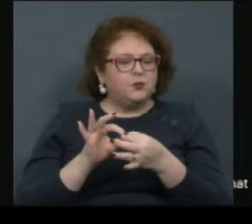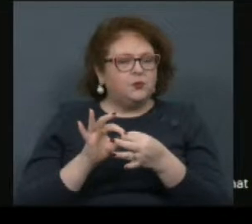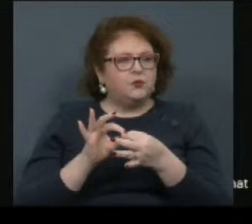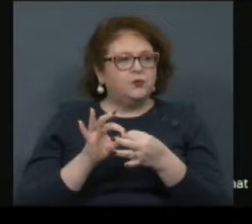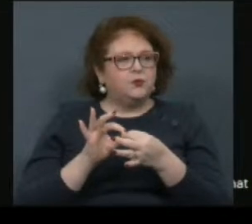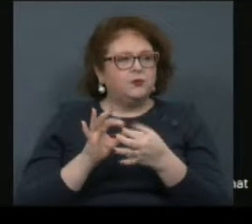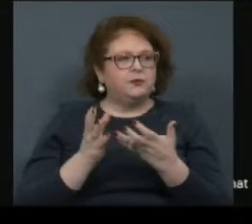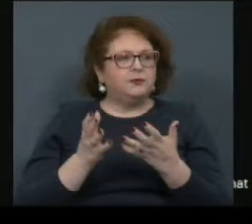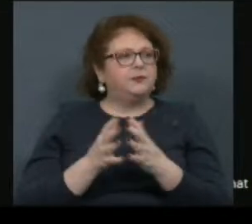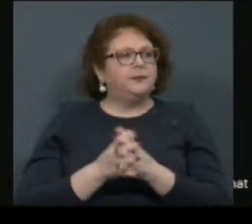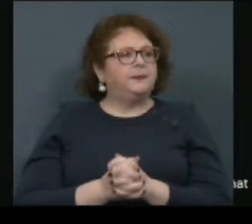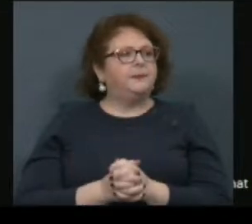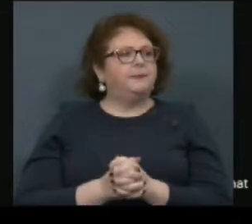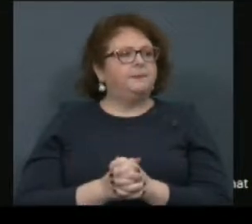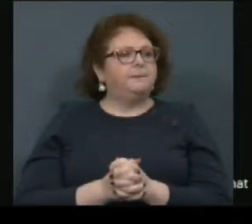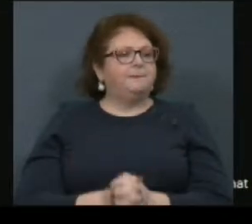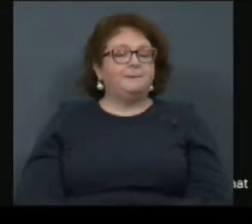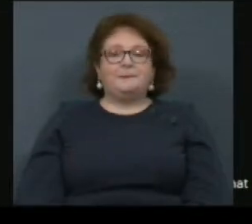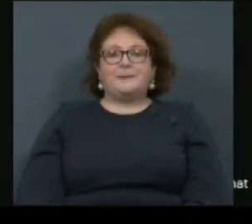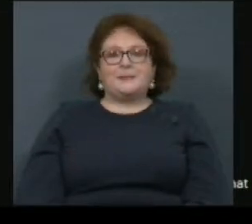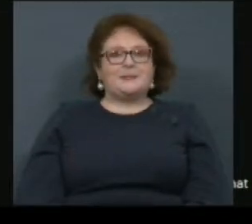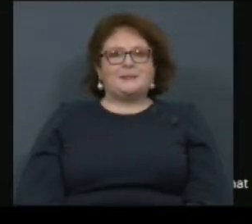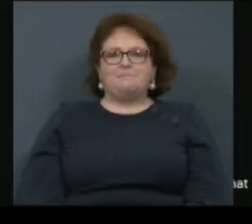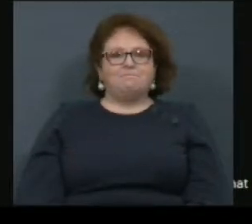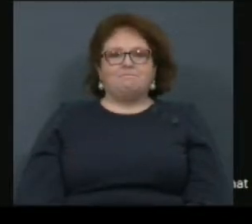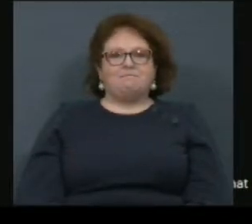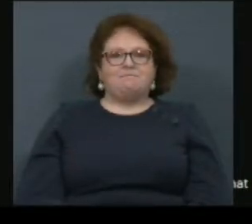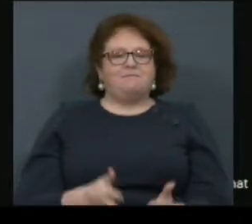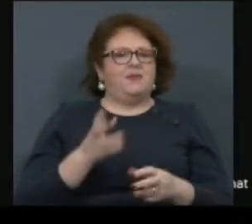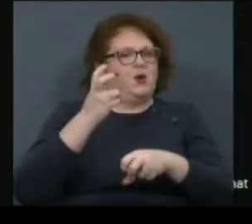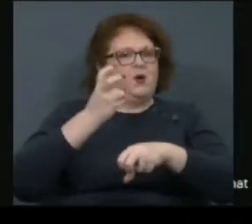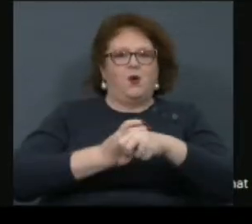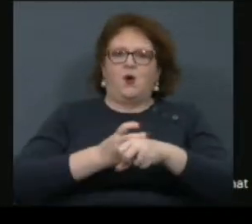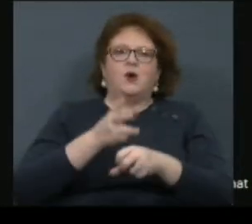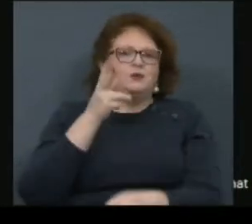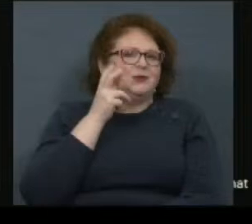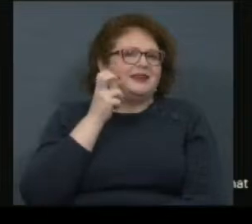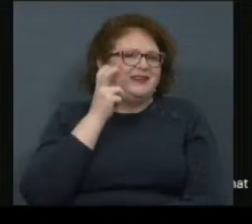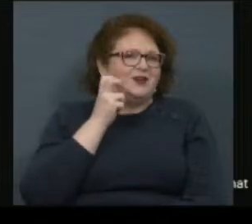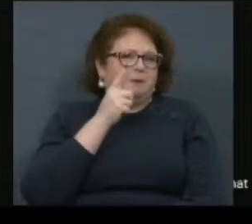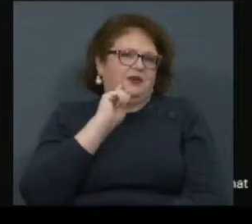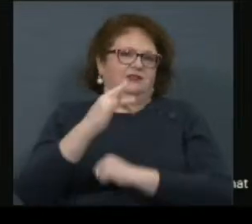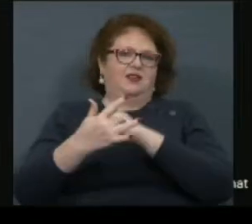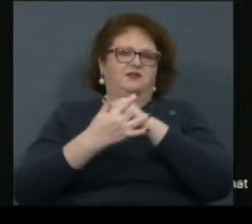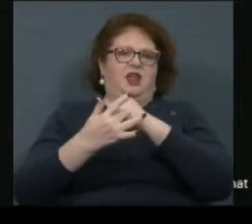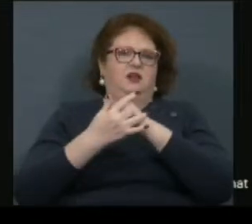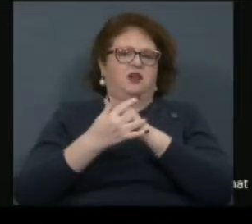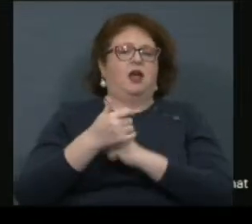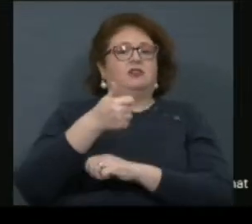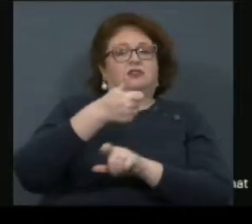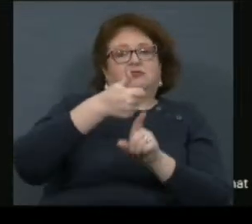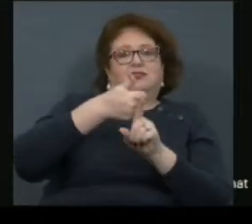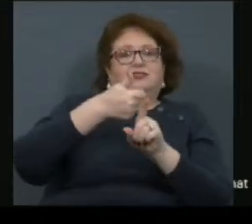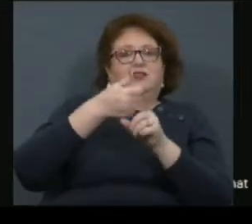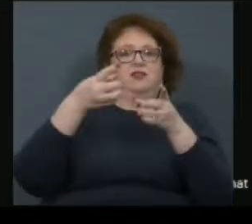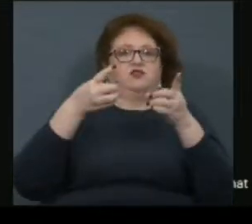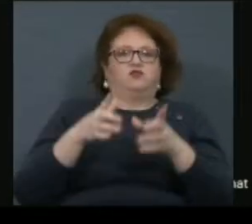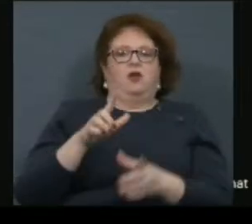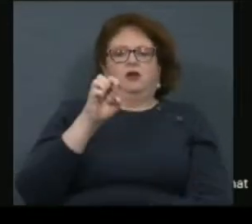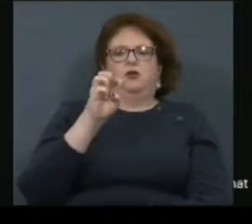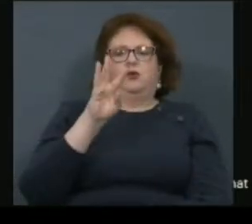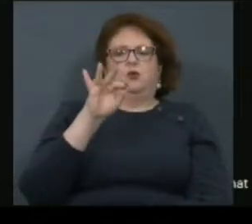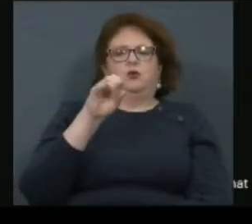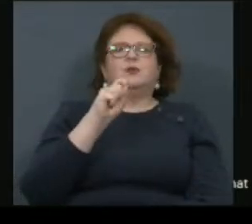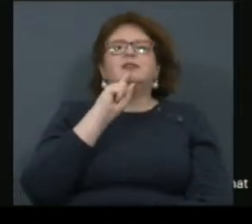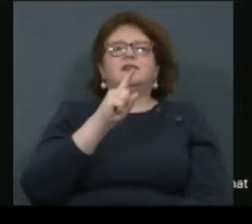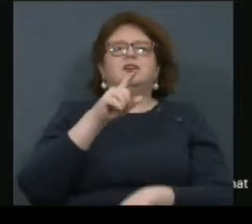am not required to recuse. Therefore, I will participate in the discussion and vote, including procedural votes on item number